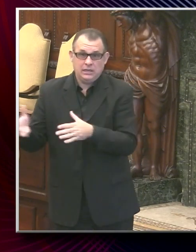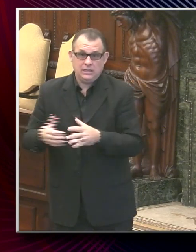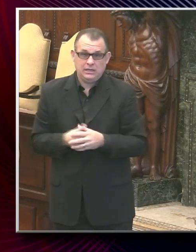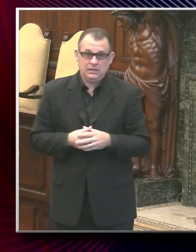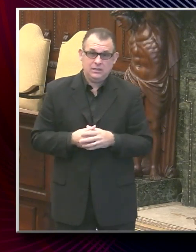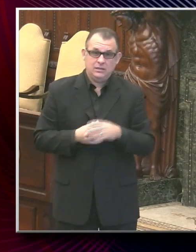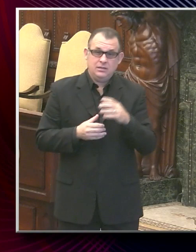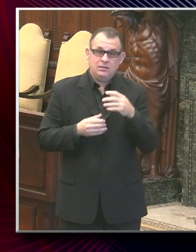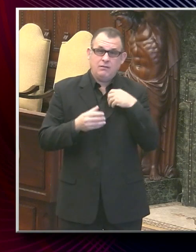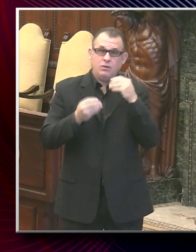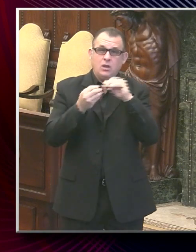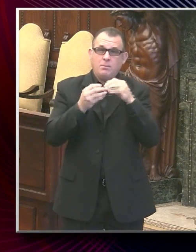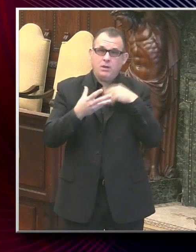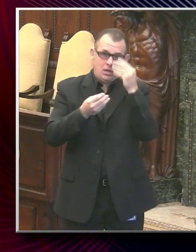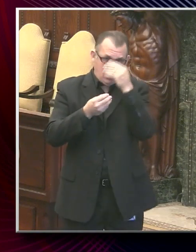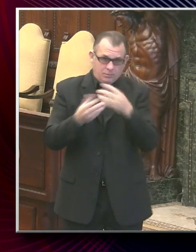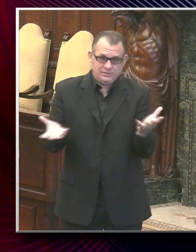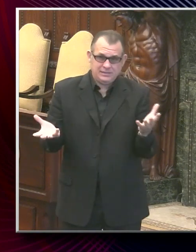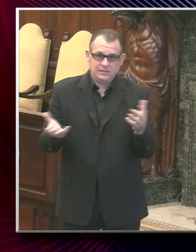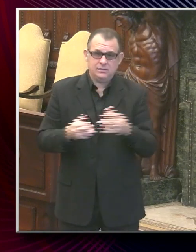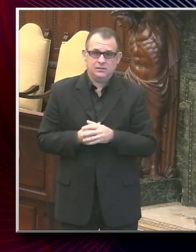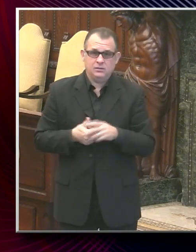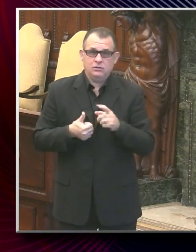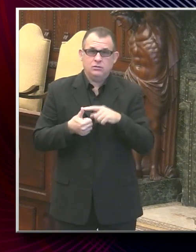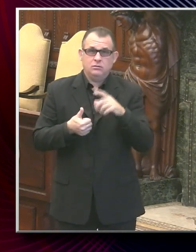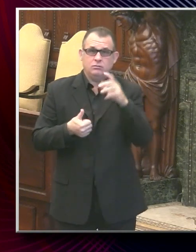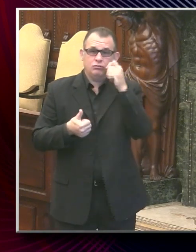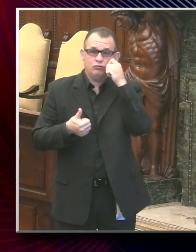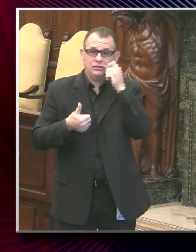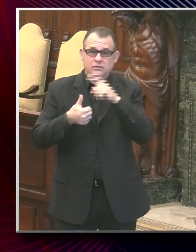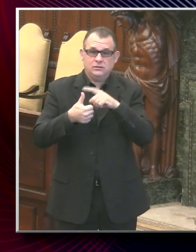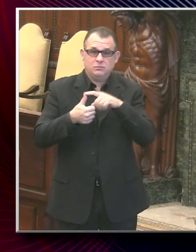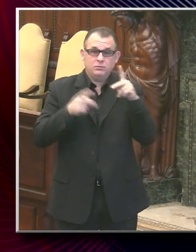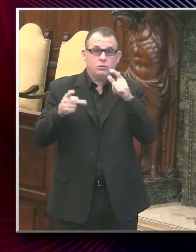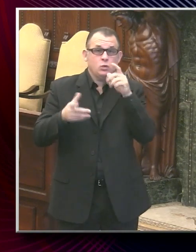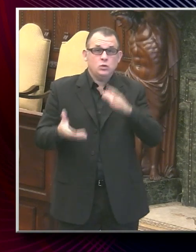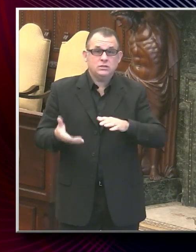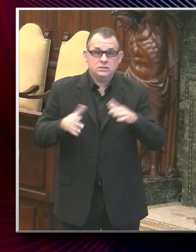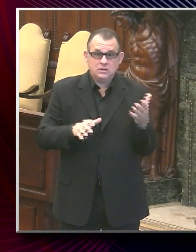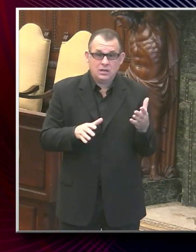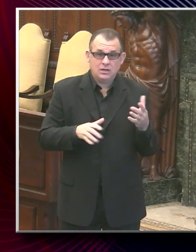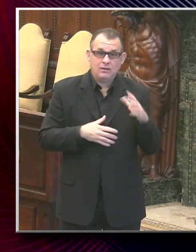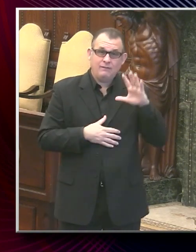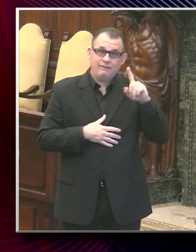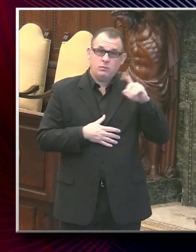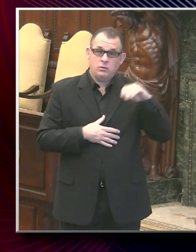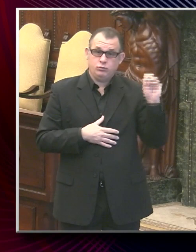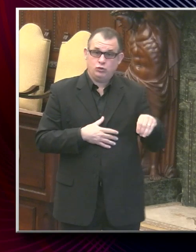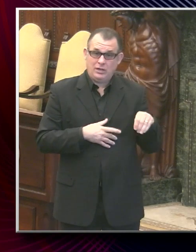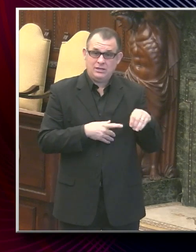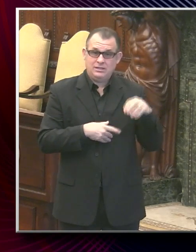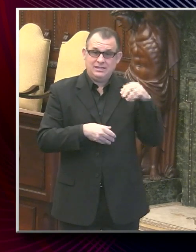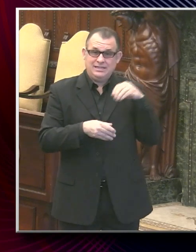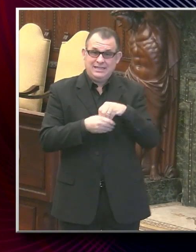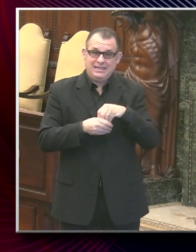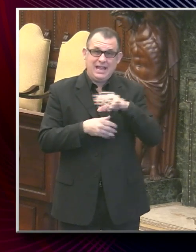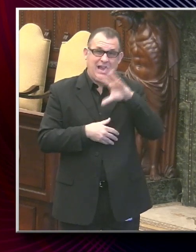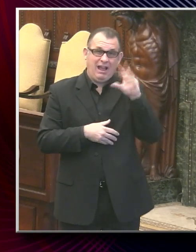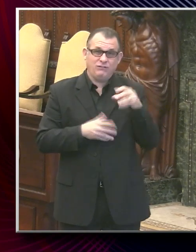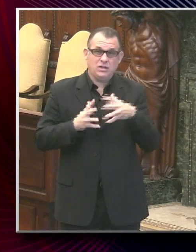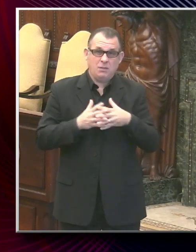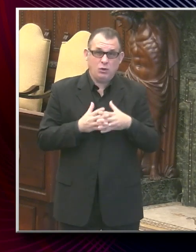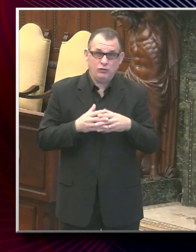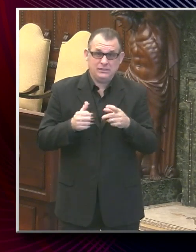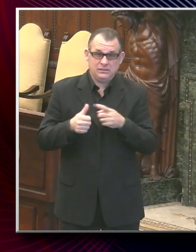racial disparities in deaths. Among people who died from this infection, 51% have been African-American,